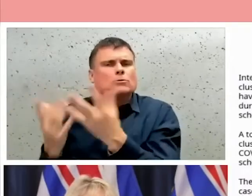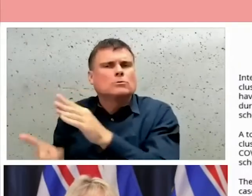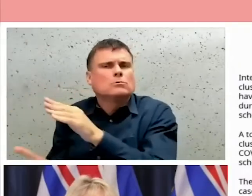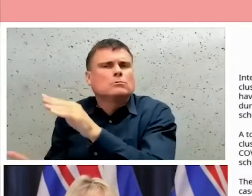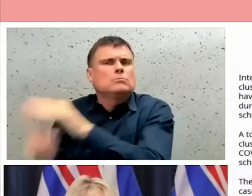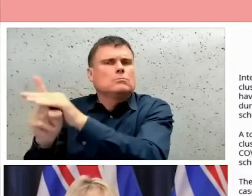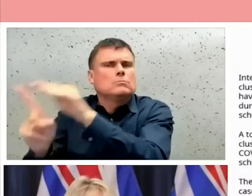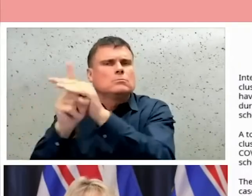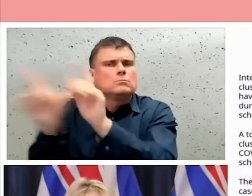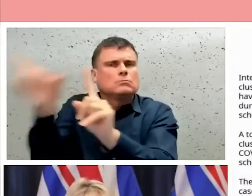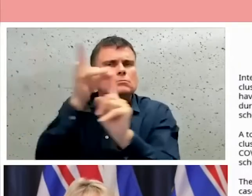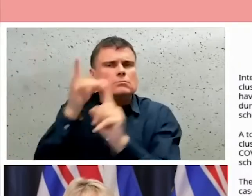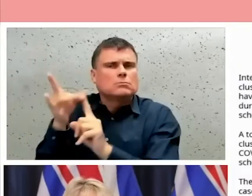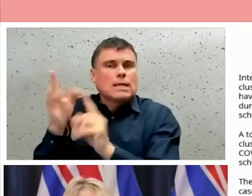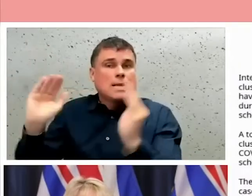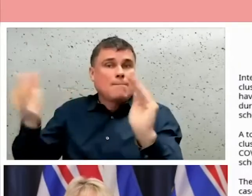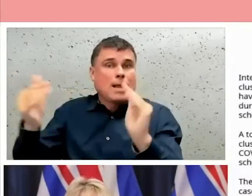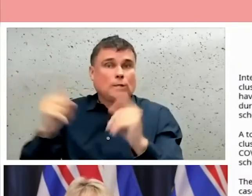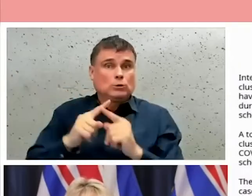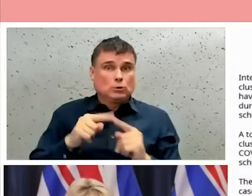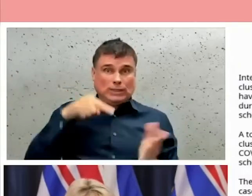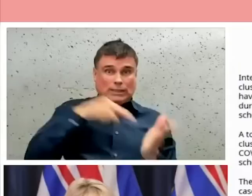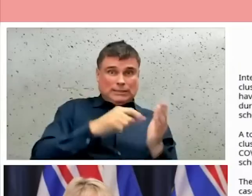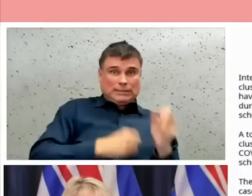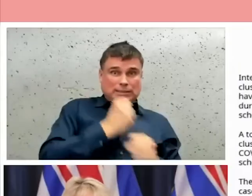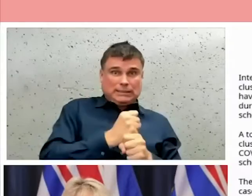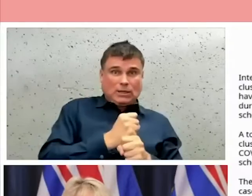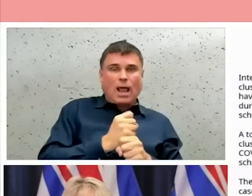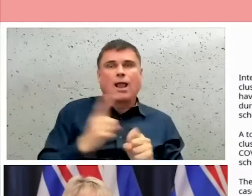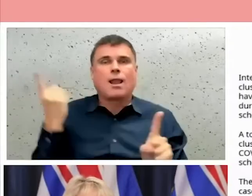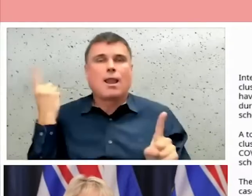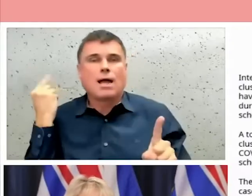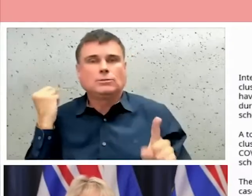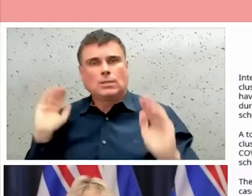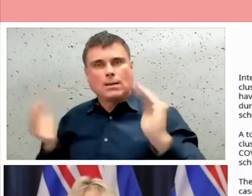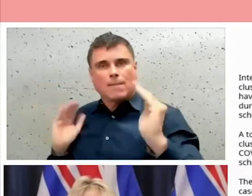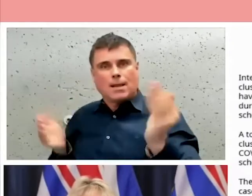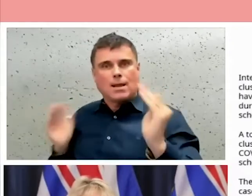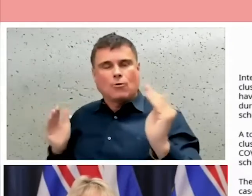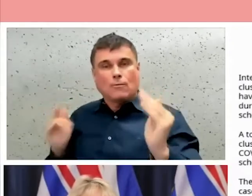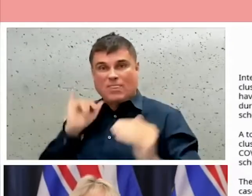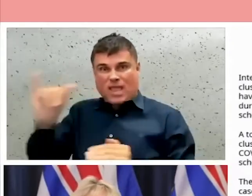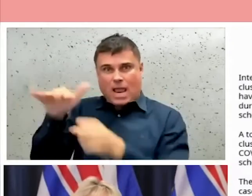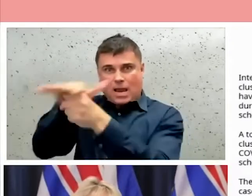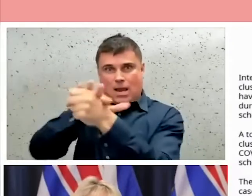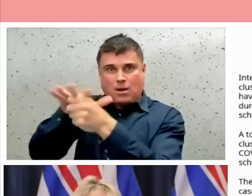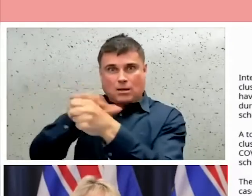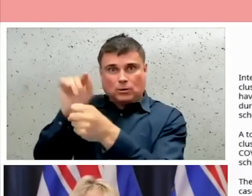in the last school year. And the data that is in the report that you can see from last